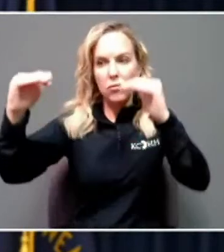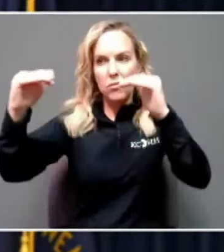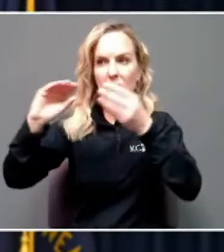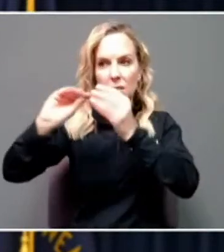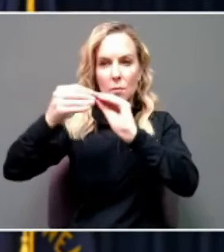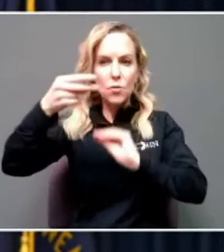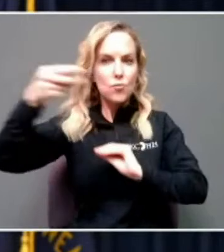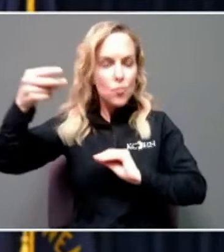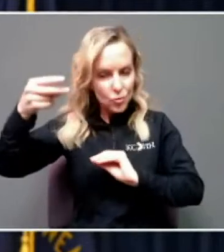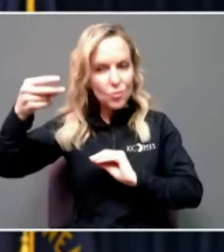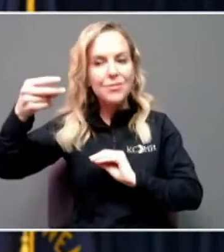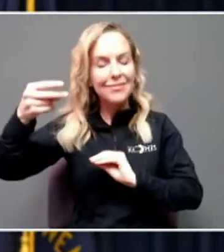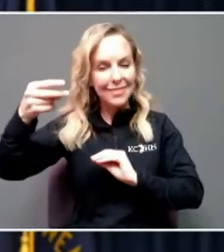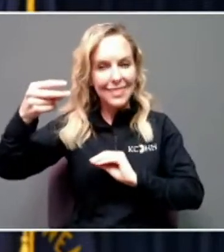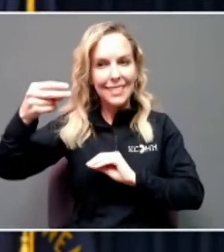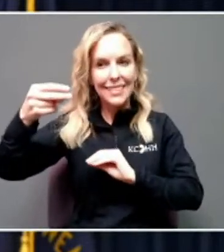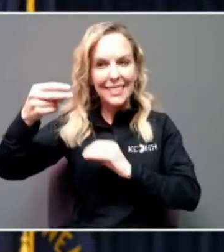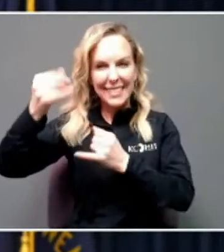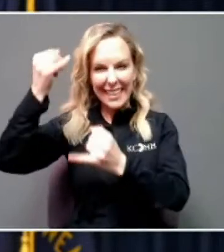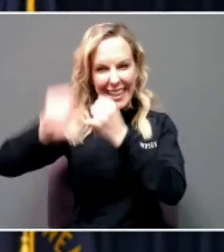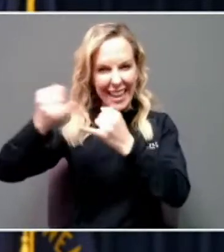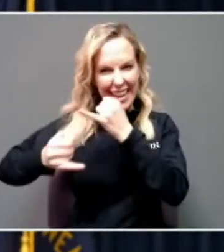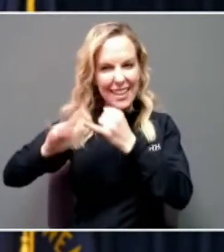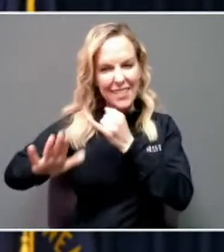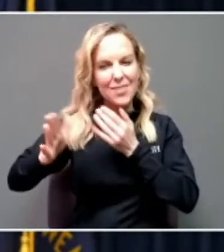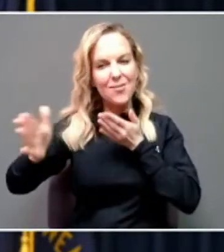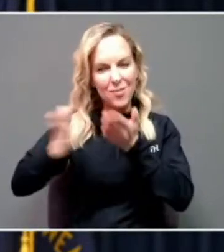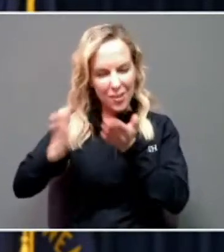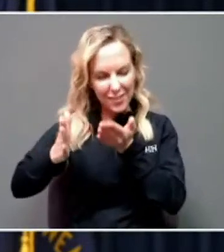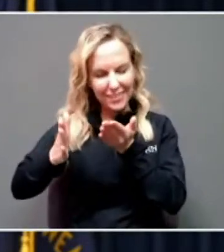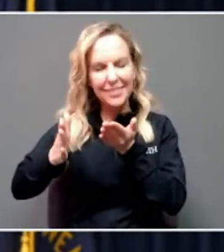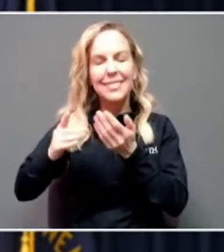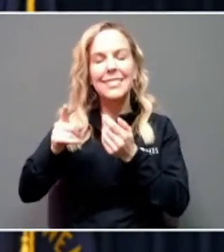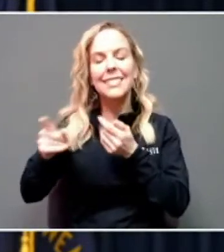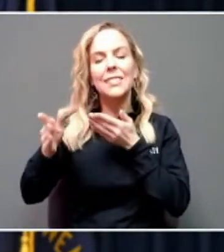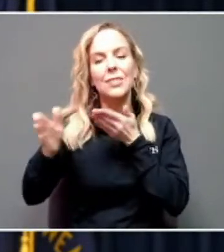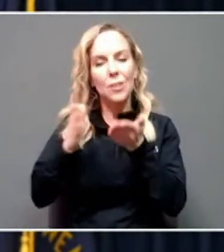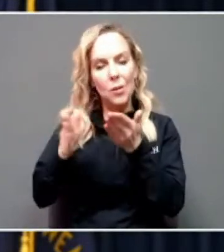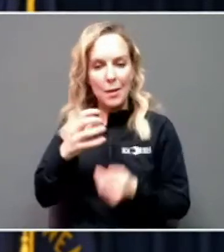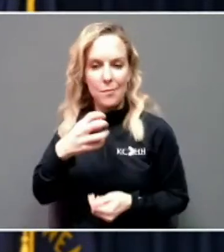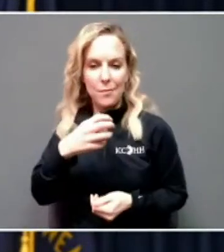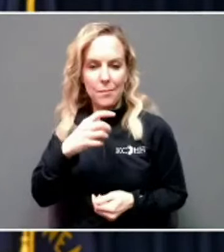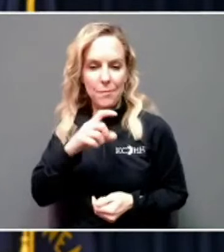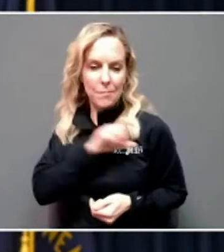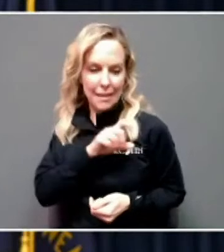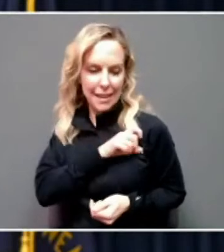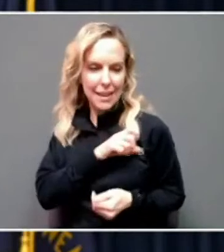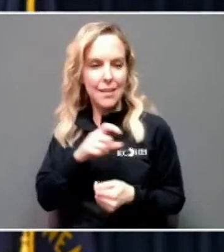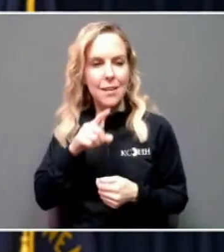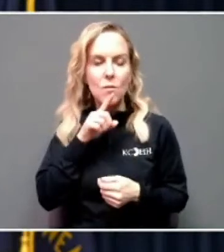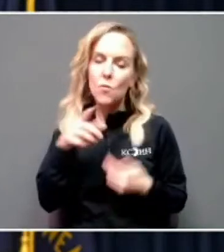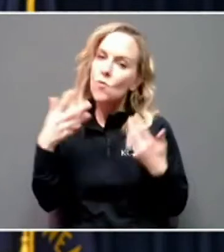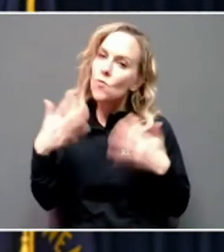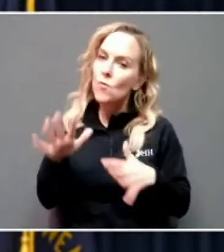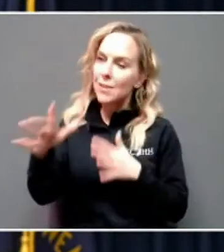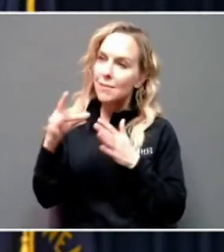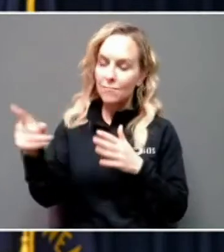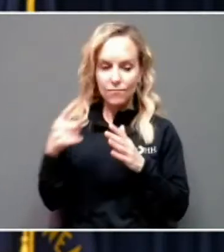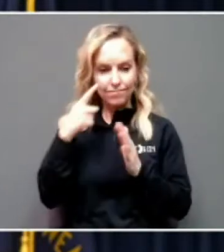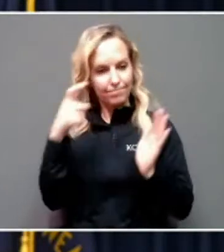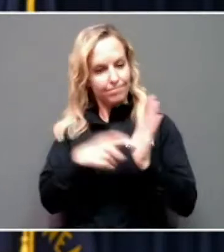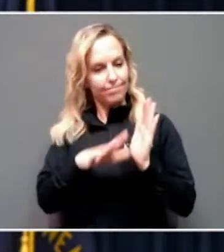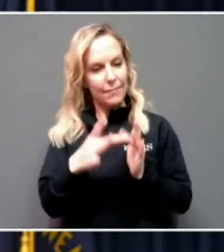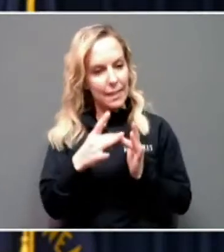right near the end of his service. Colonel Slinker's service in law enforcement leadership exemplifies a required